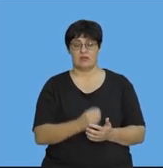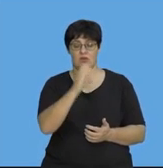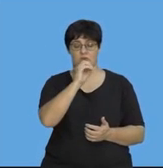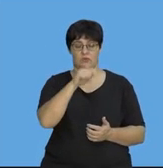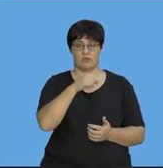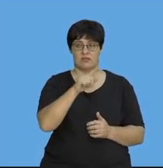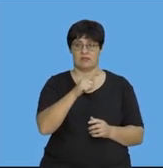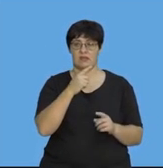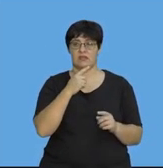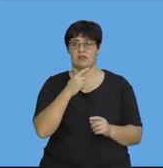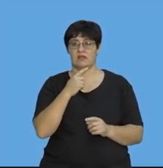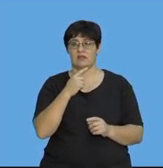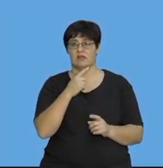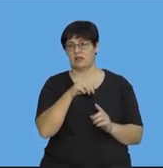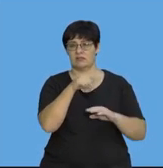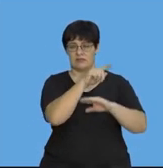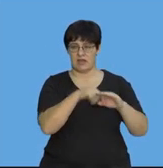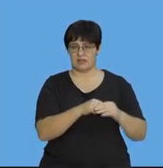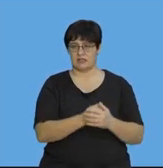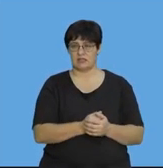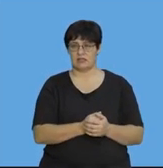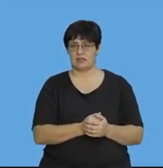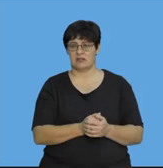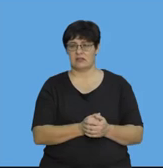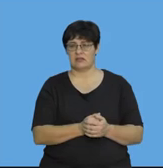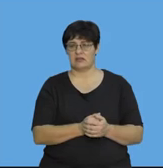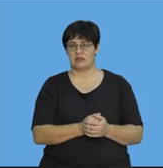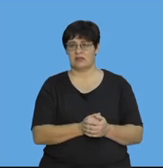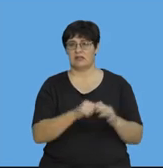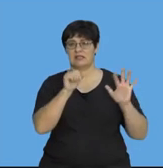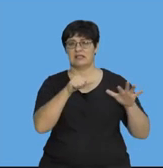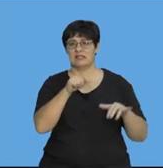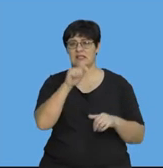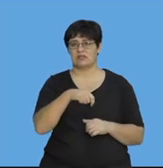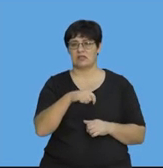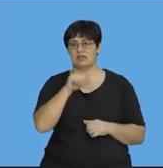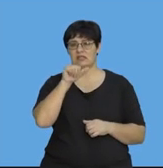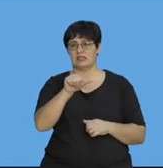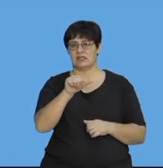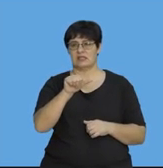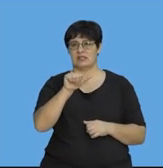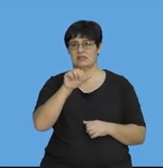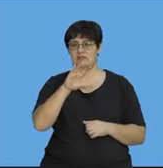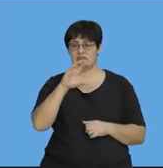divided by 0.7, whoops, and now we get